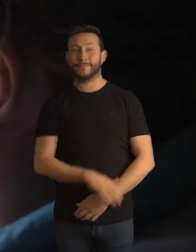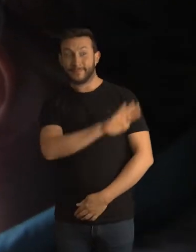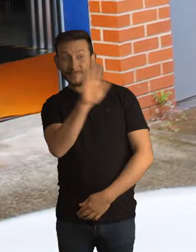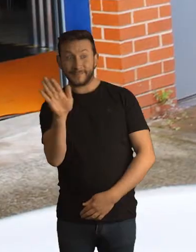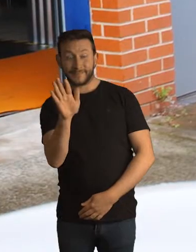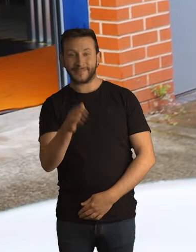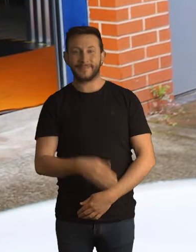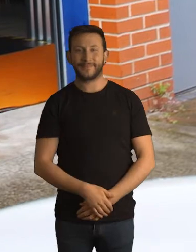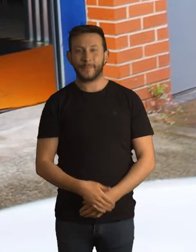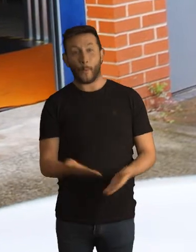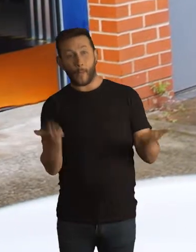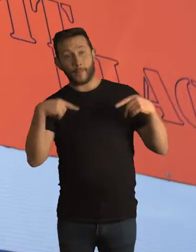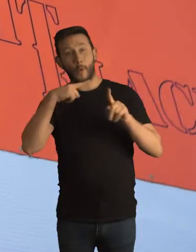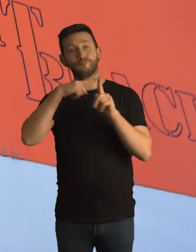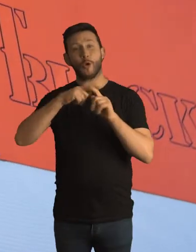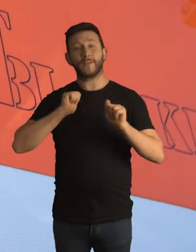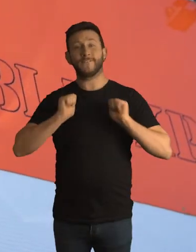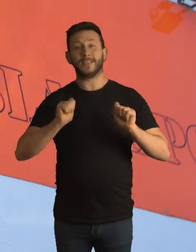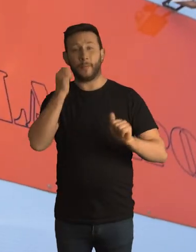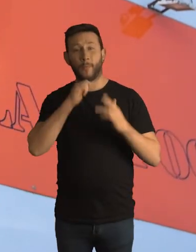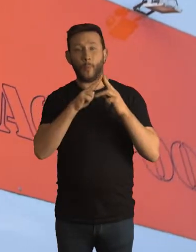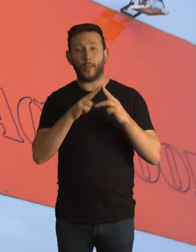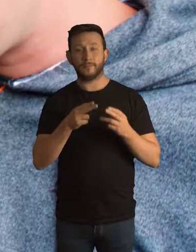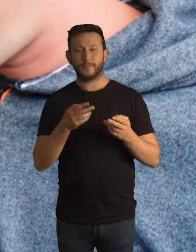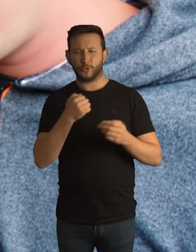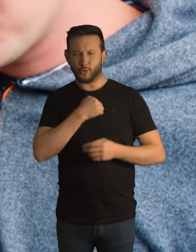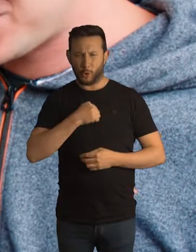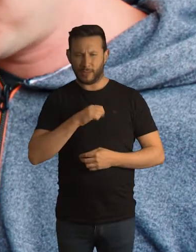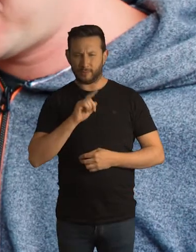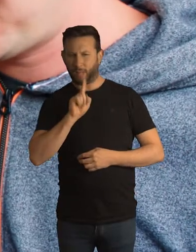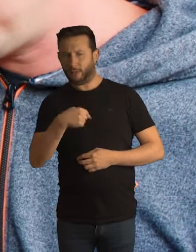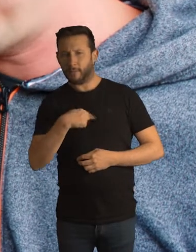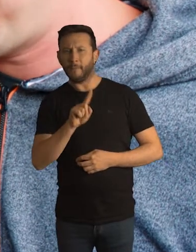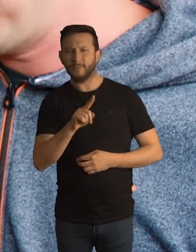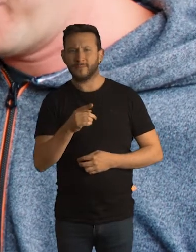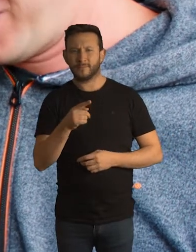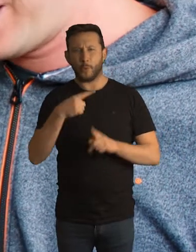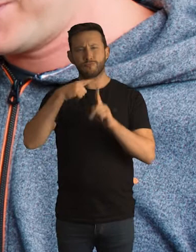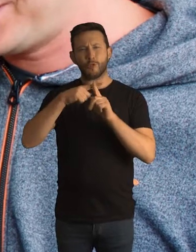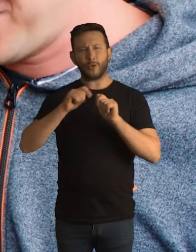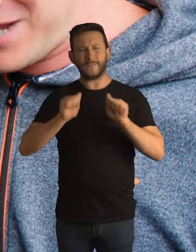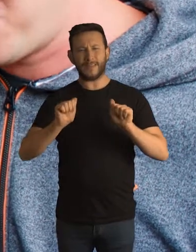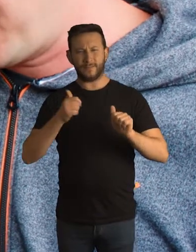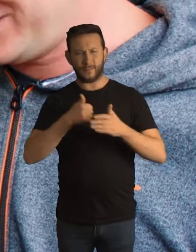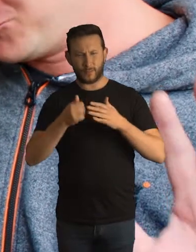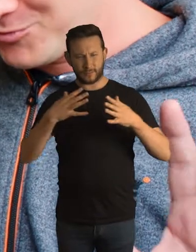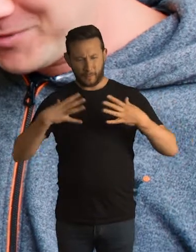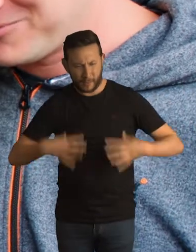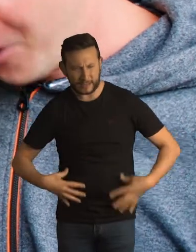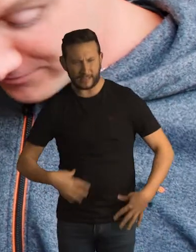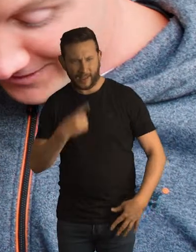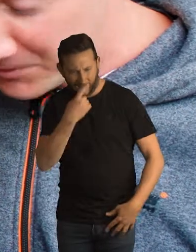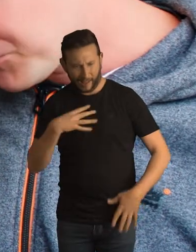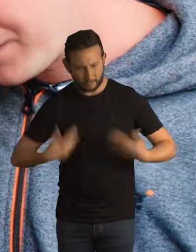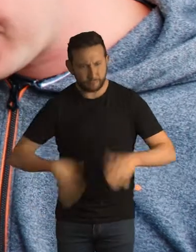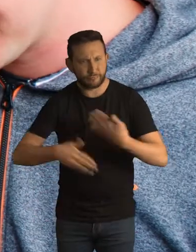Hi there. Welcome to CrossFit Blackpool. Forgive my ignorance here, but I always thought that CrossFit was more for ABOs, you know, the able-bodied normal